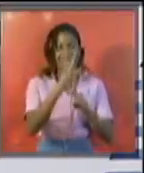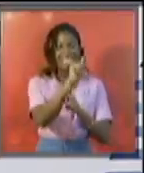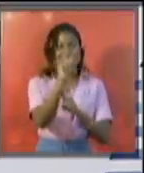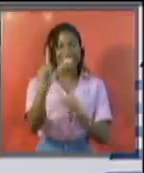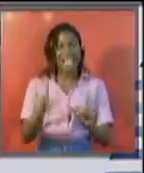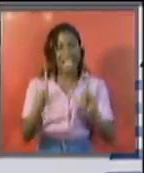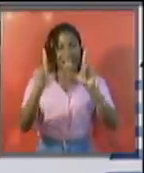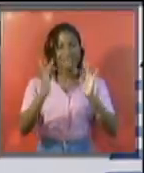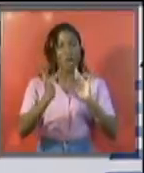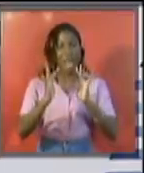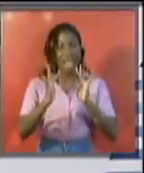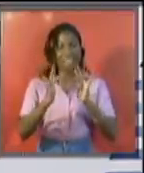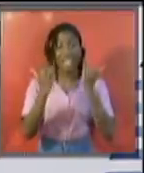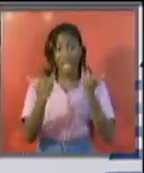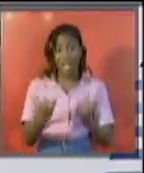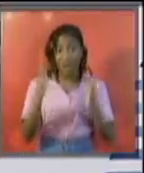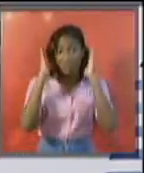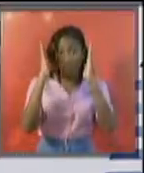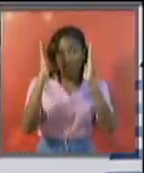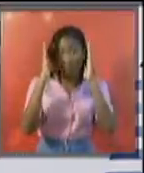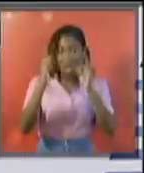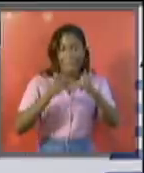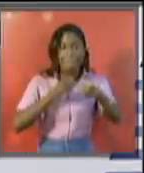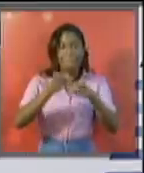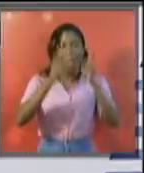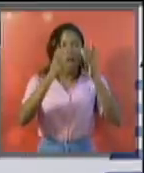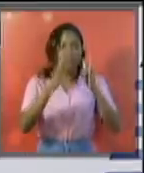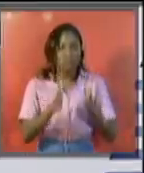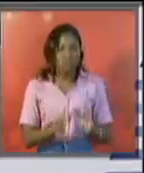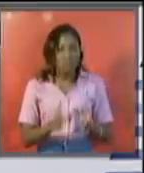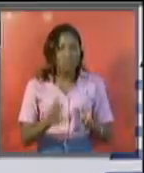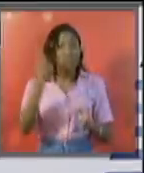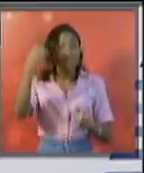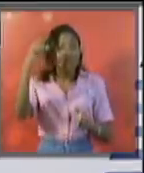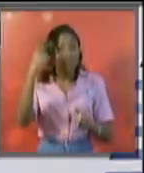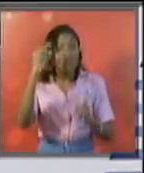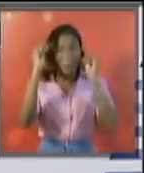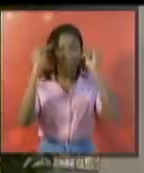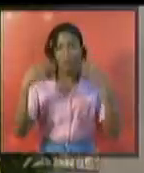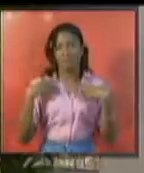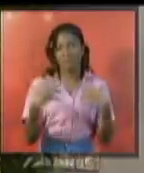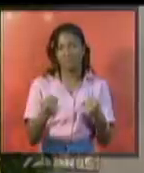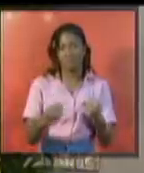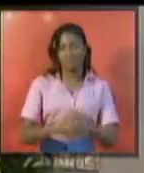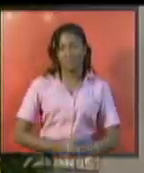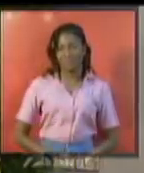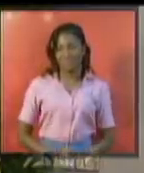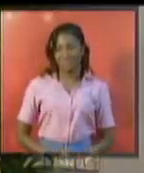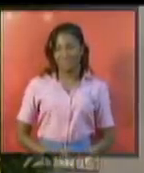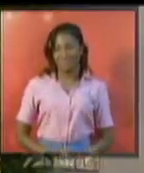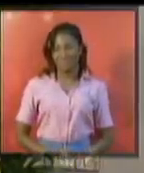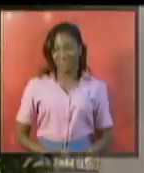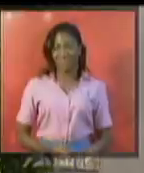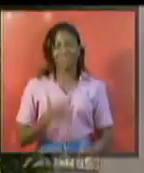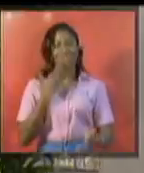Live Online. We go now to the Manager of Corporate Communications for the Ministry of Health, Candice Alcantara. Good morning. You